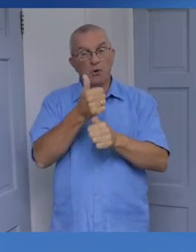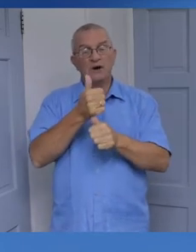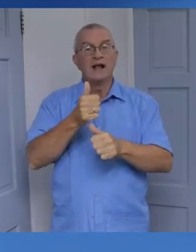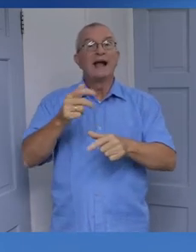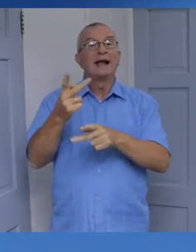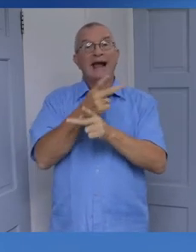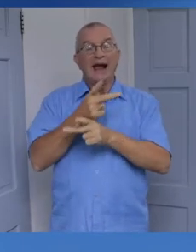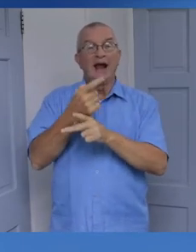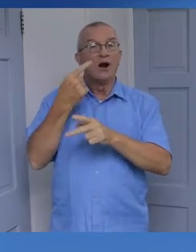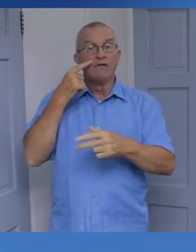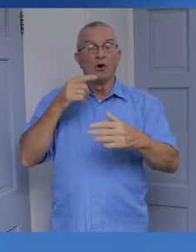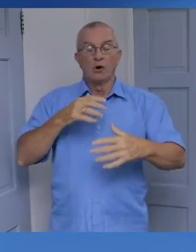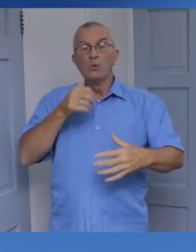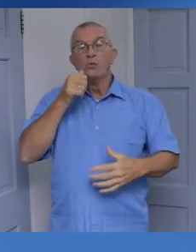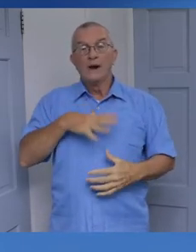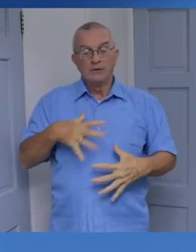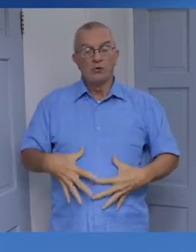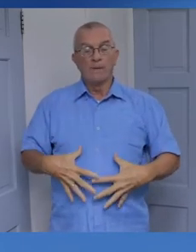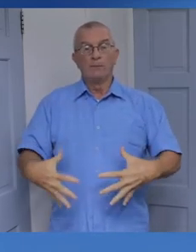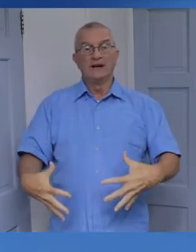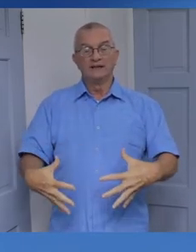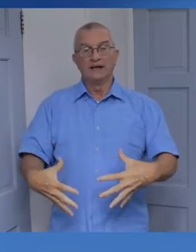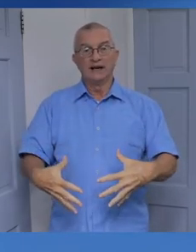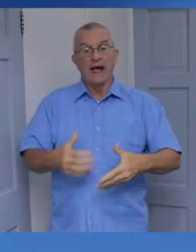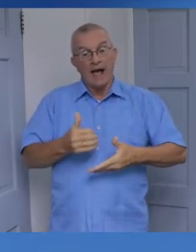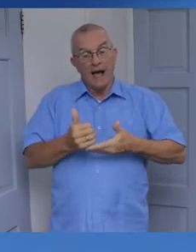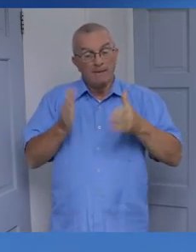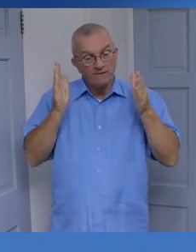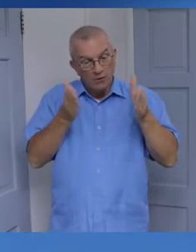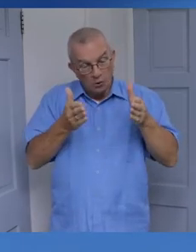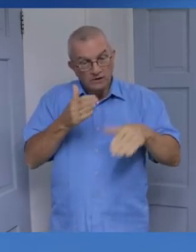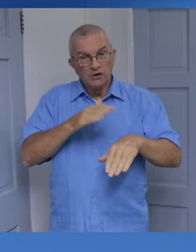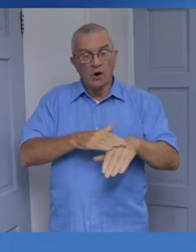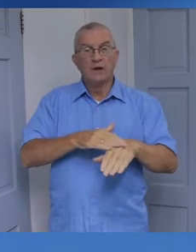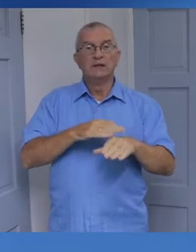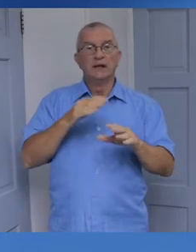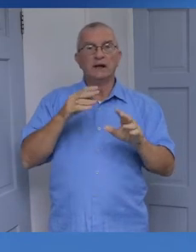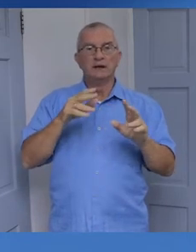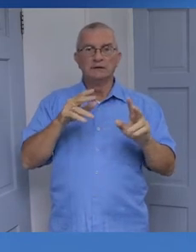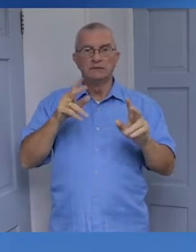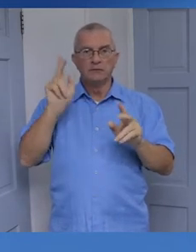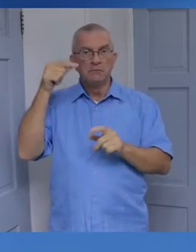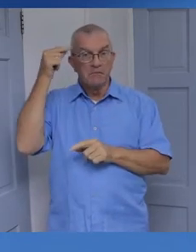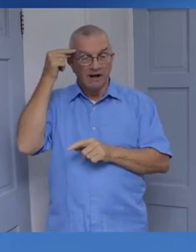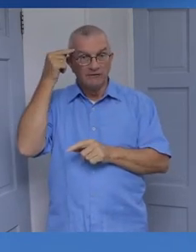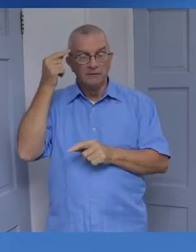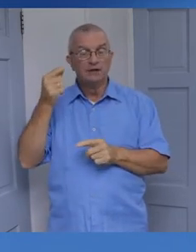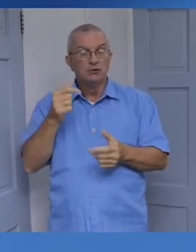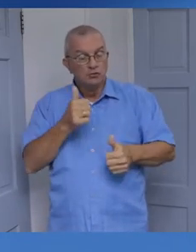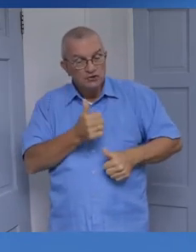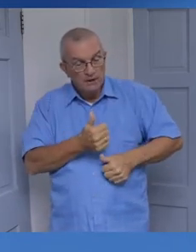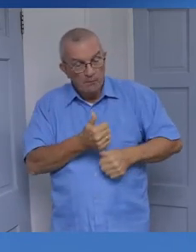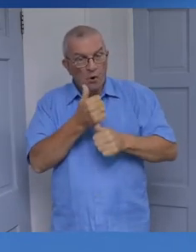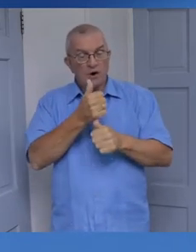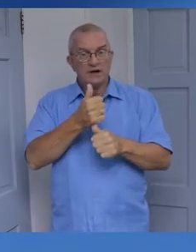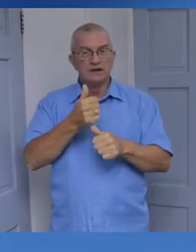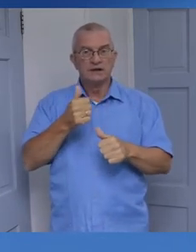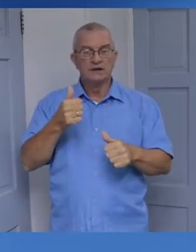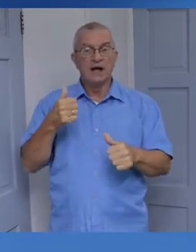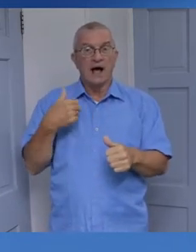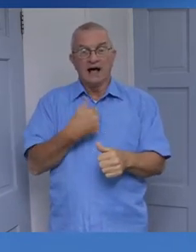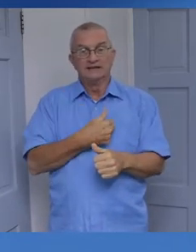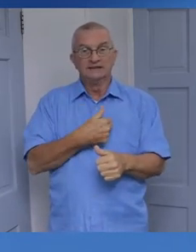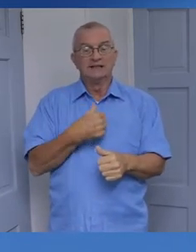to help to focus on policyholders on the need to support us in our quest to provide quality care